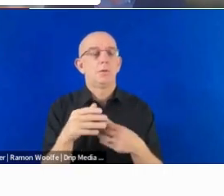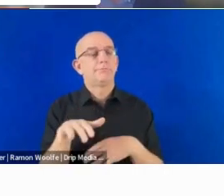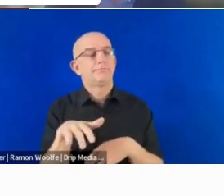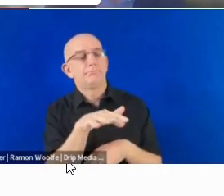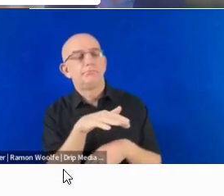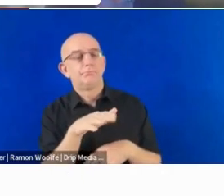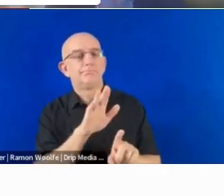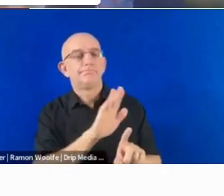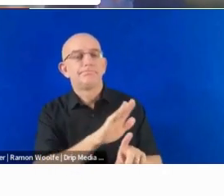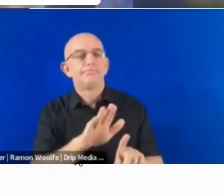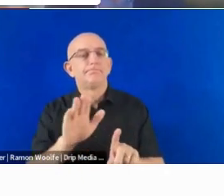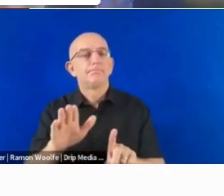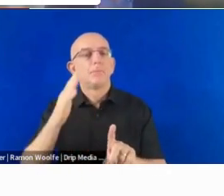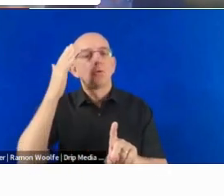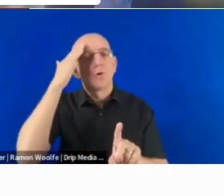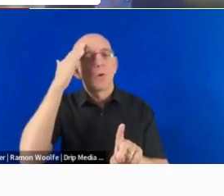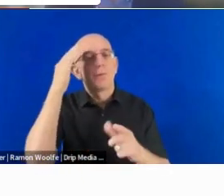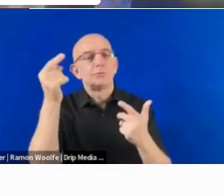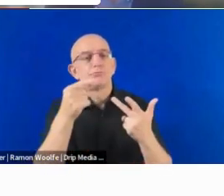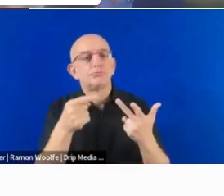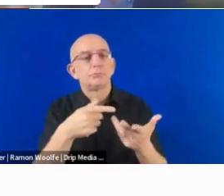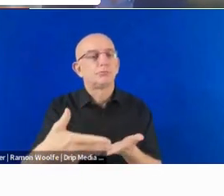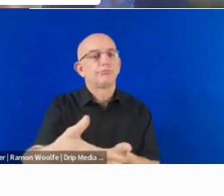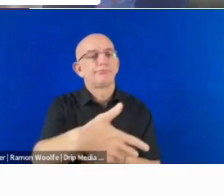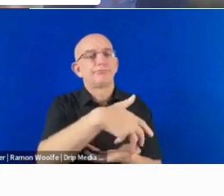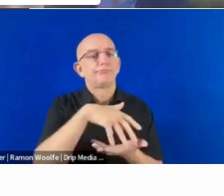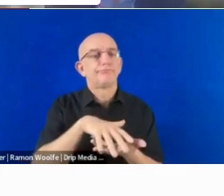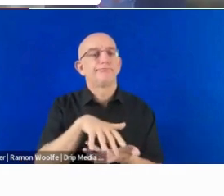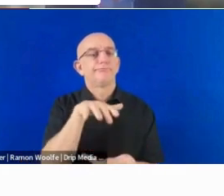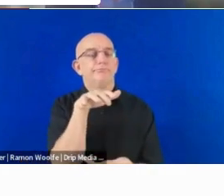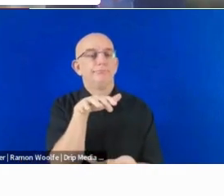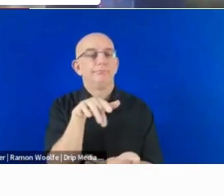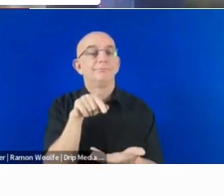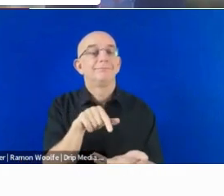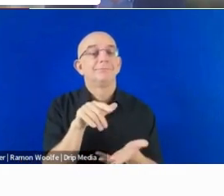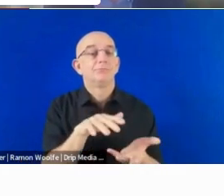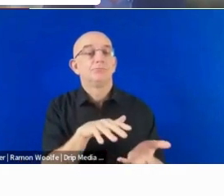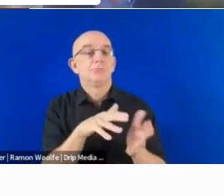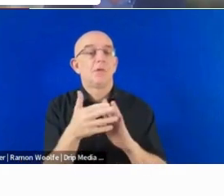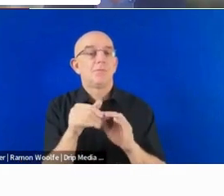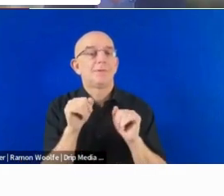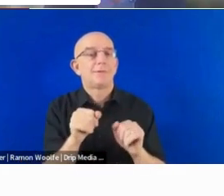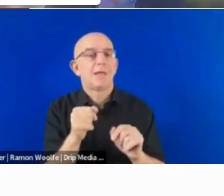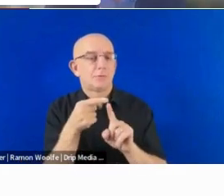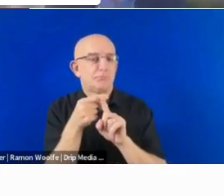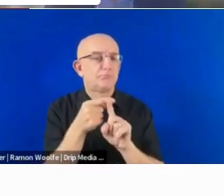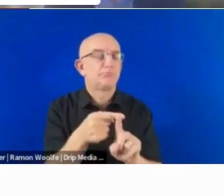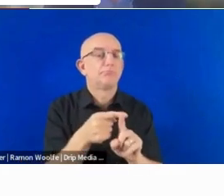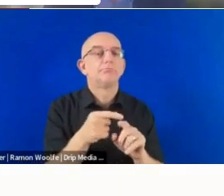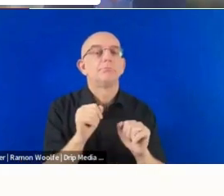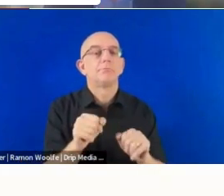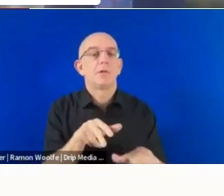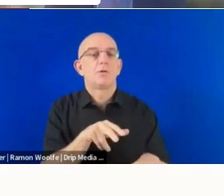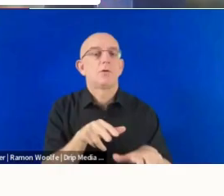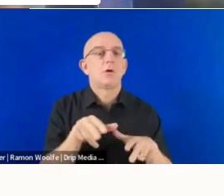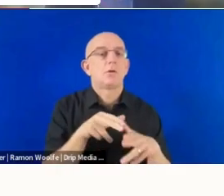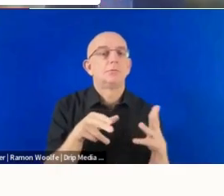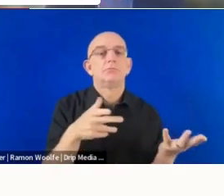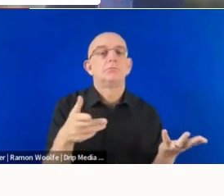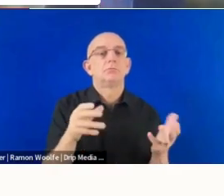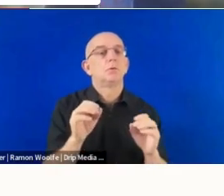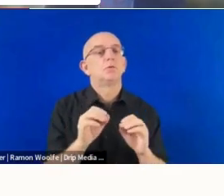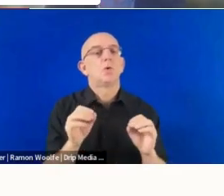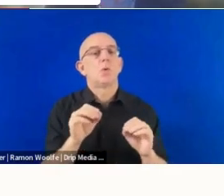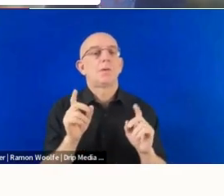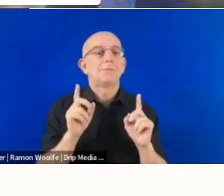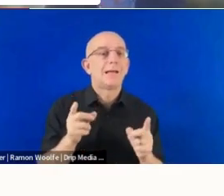no need for another academic training or any external blueprints to follow. So the context of